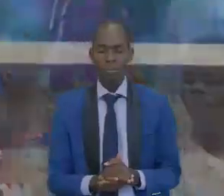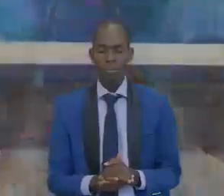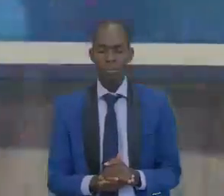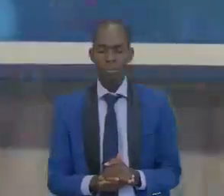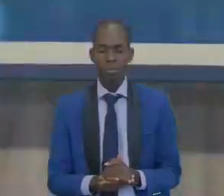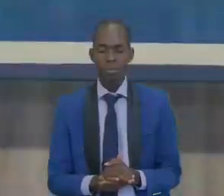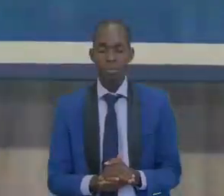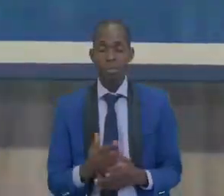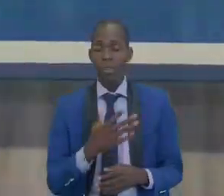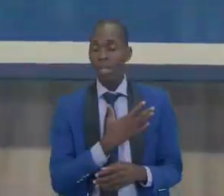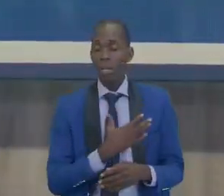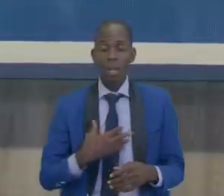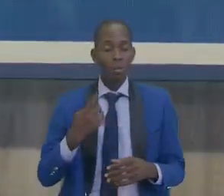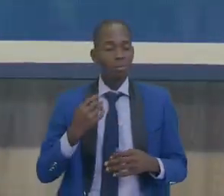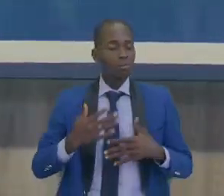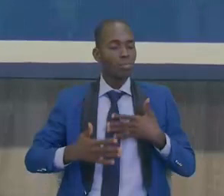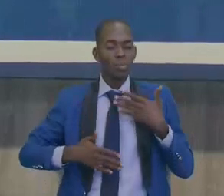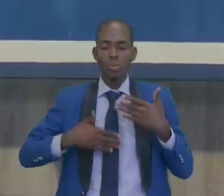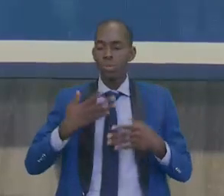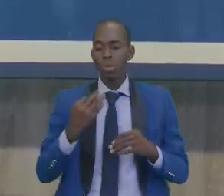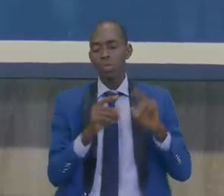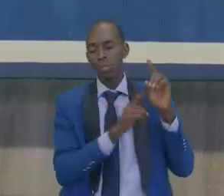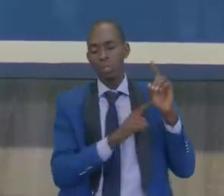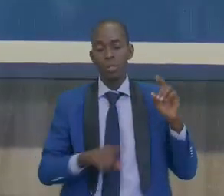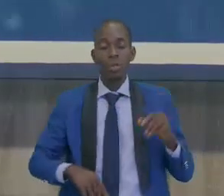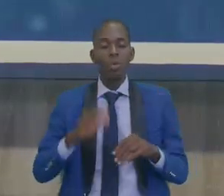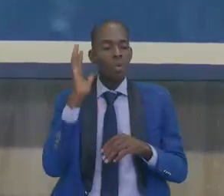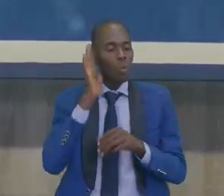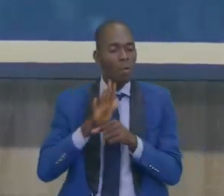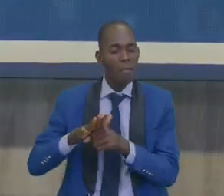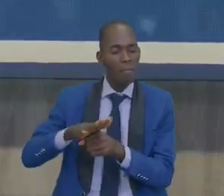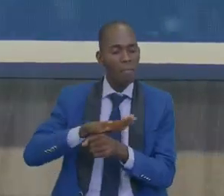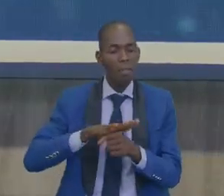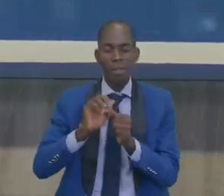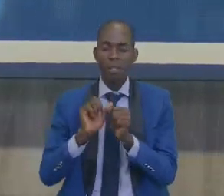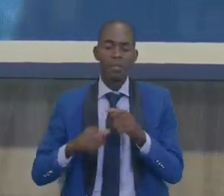And the joy of the Lord will fill every heart.